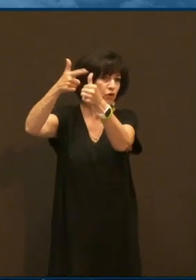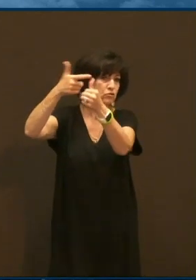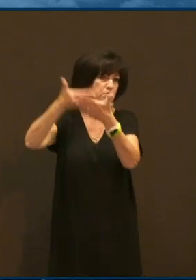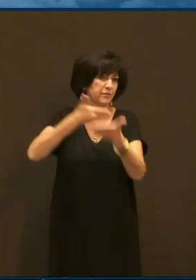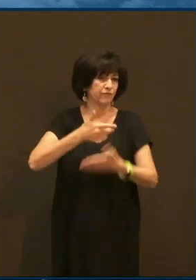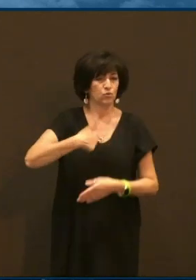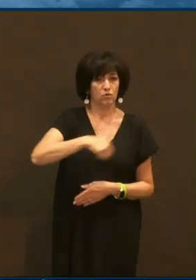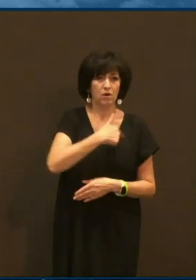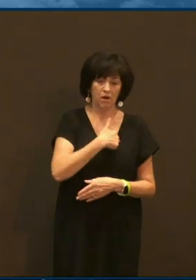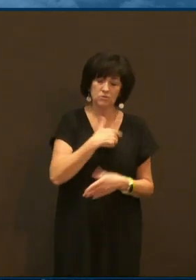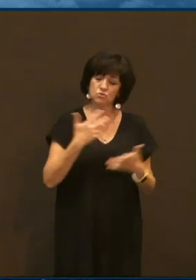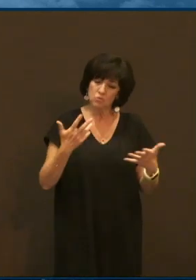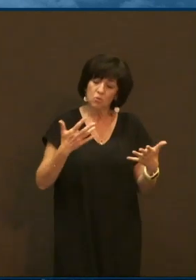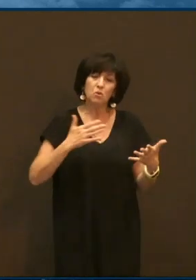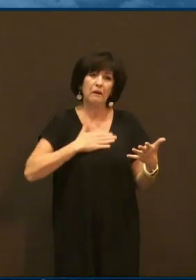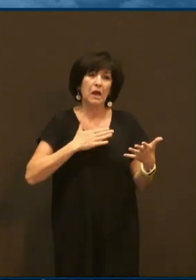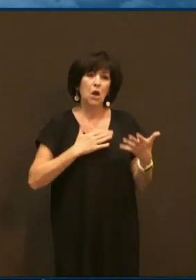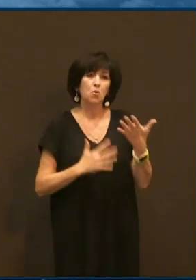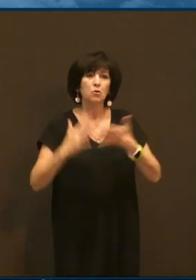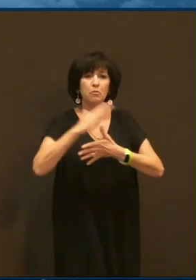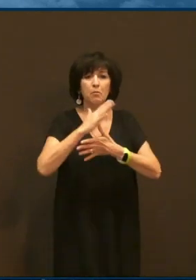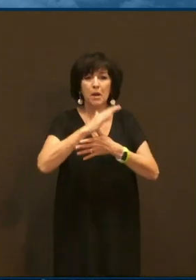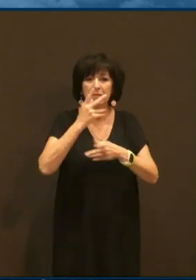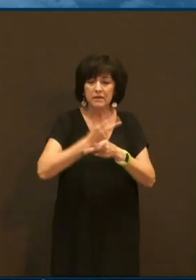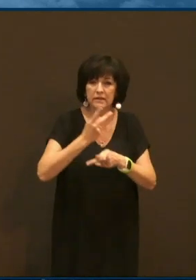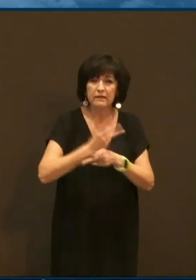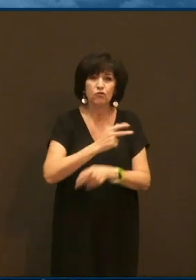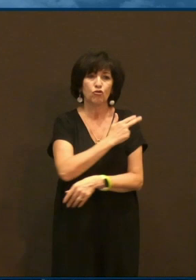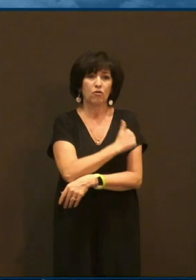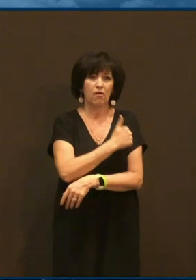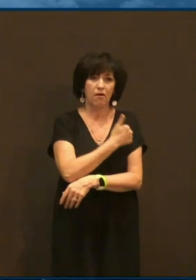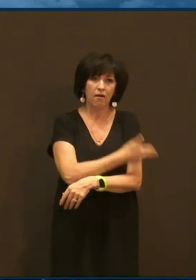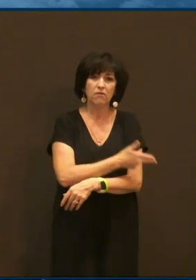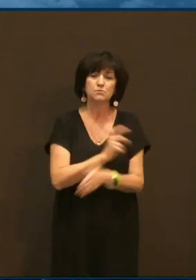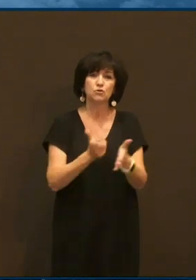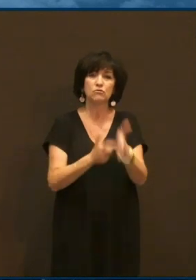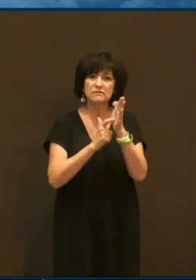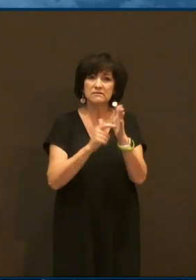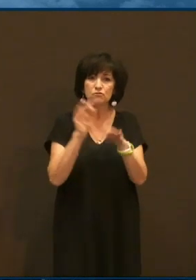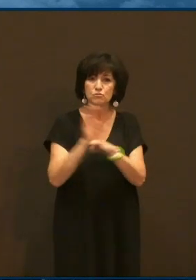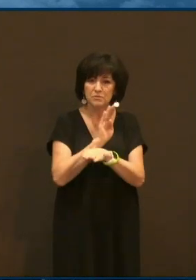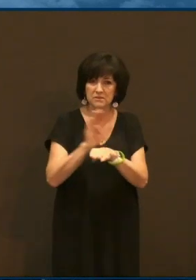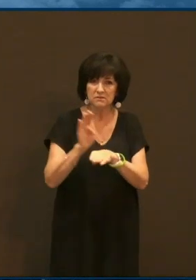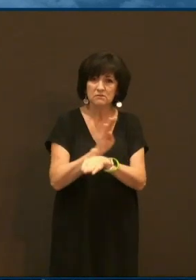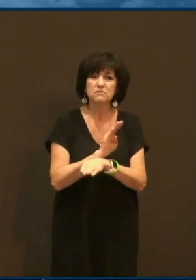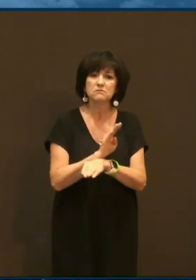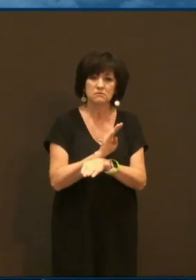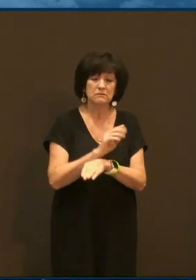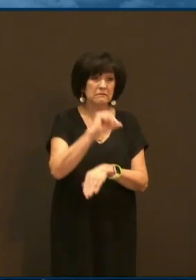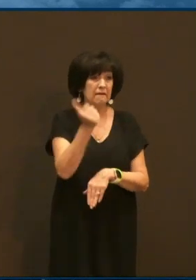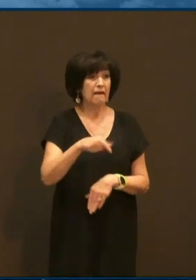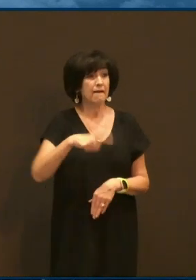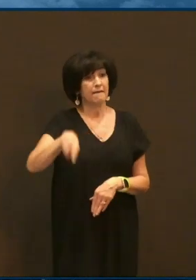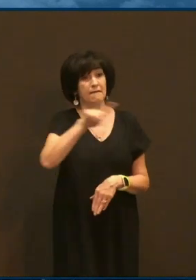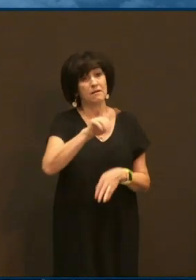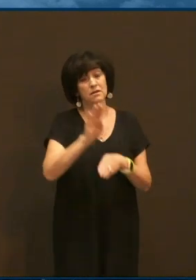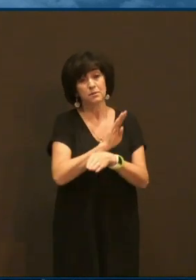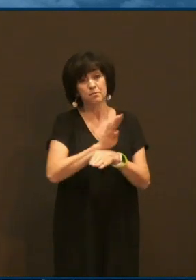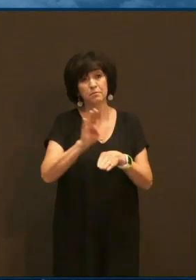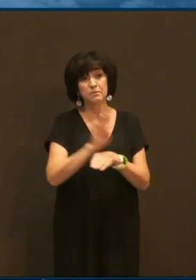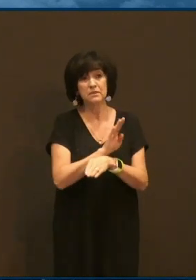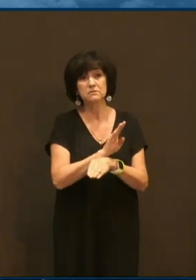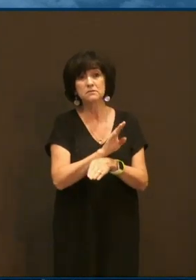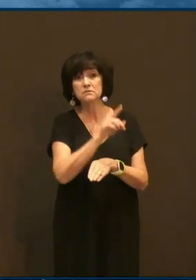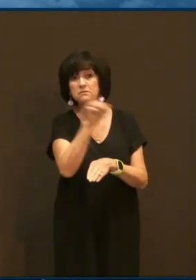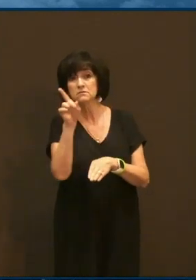primary care facilities, hospitals, essential businesses, any business which has